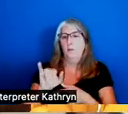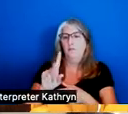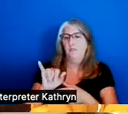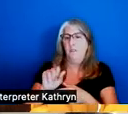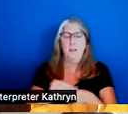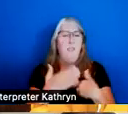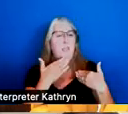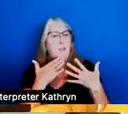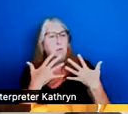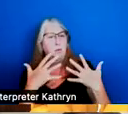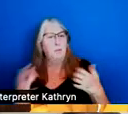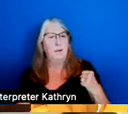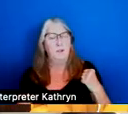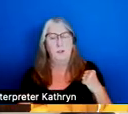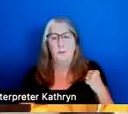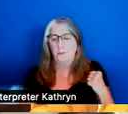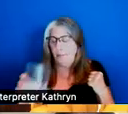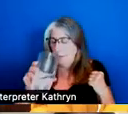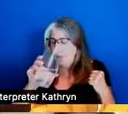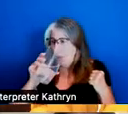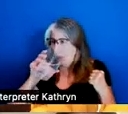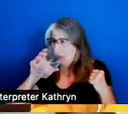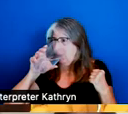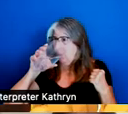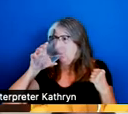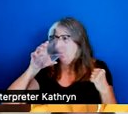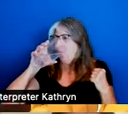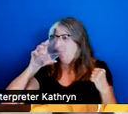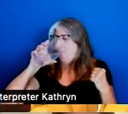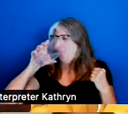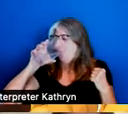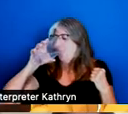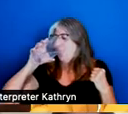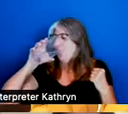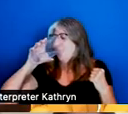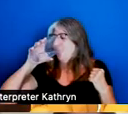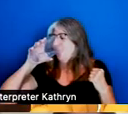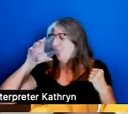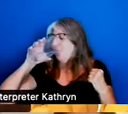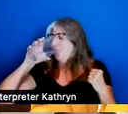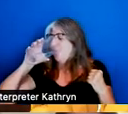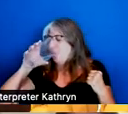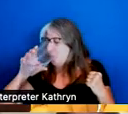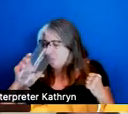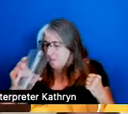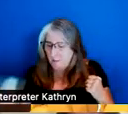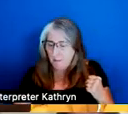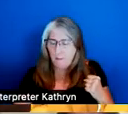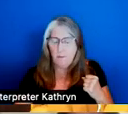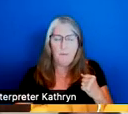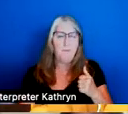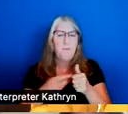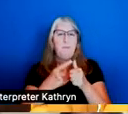so much. First and foremost, I want to say thank you to Anna for sharing your experience with all of us. I feel honored to